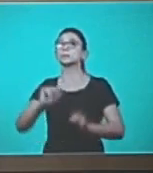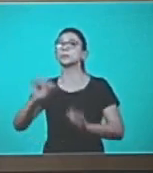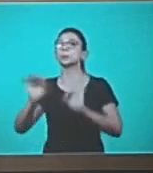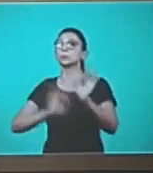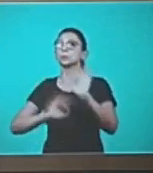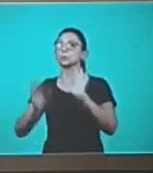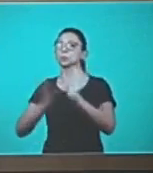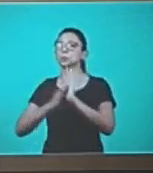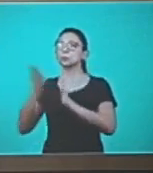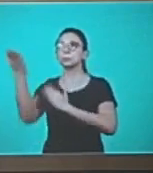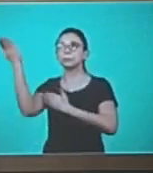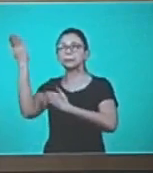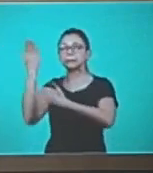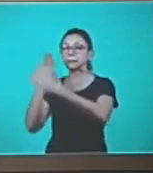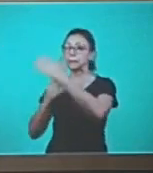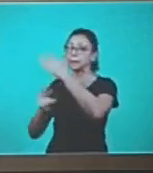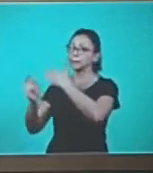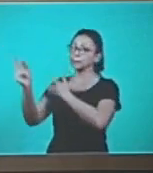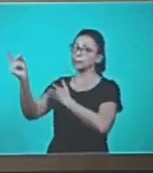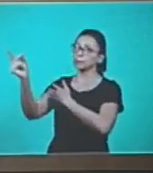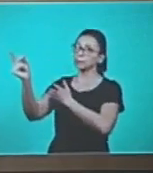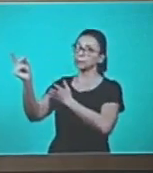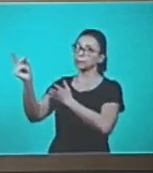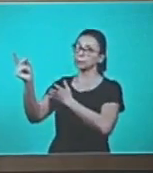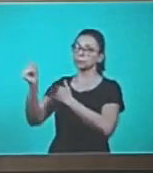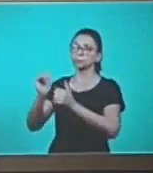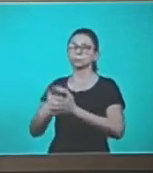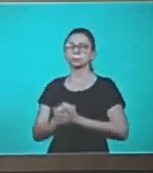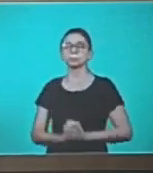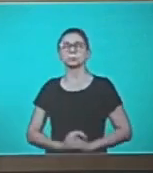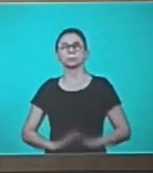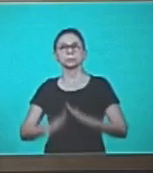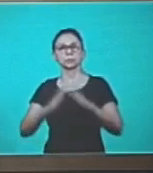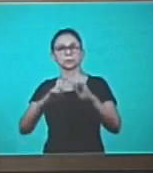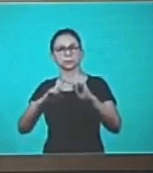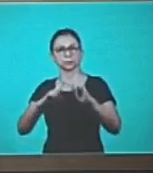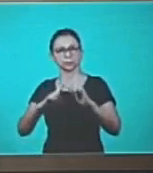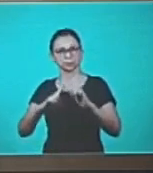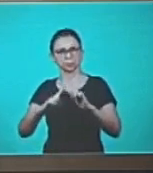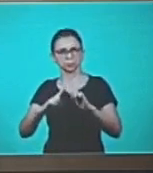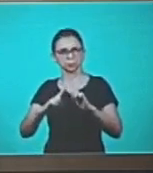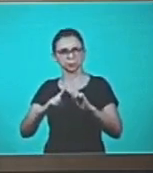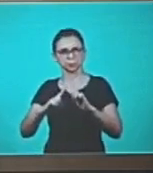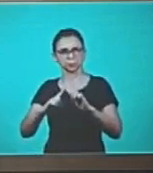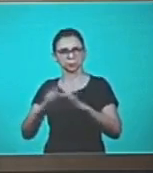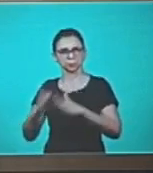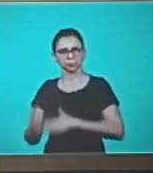of eternity. So the church, in a fundamental way,